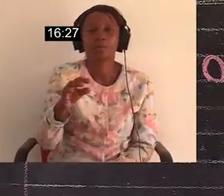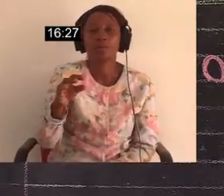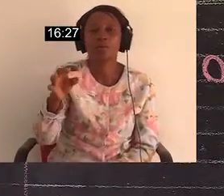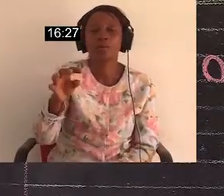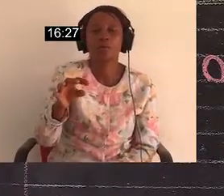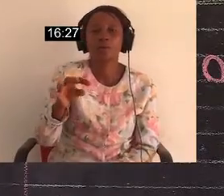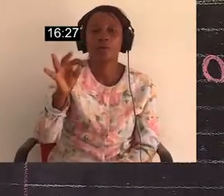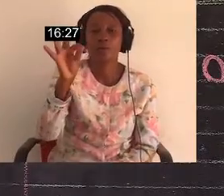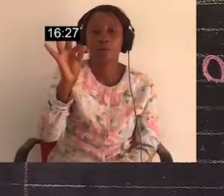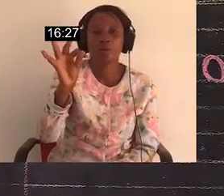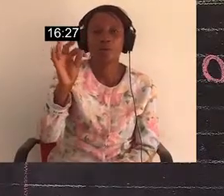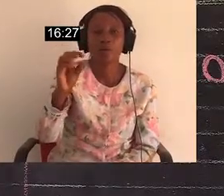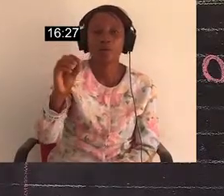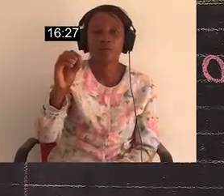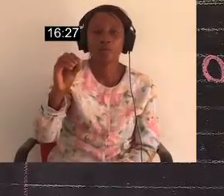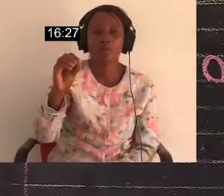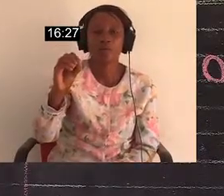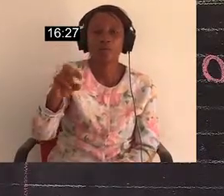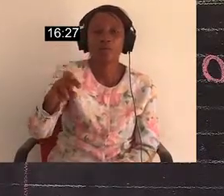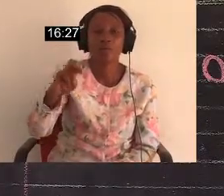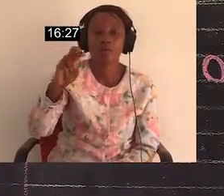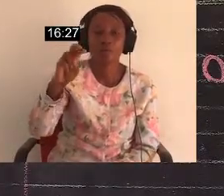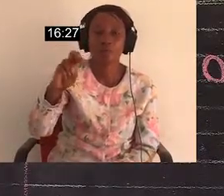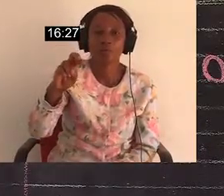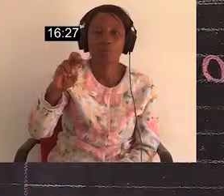sound? It is there on the line.